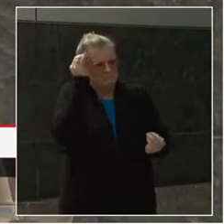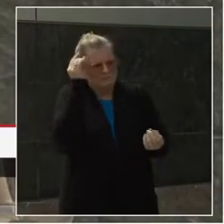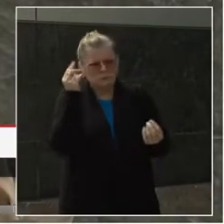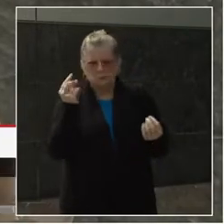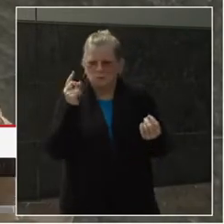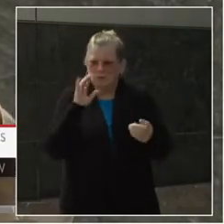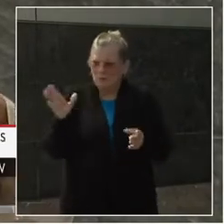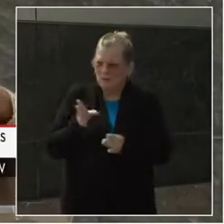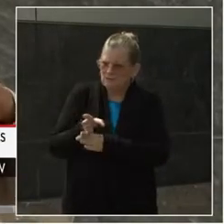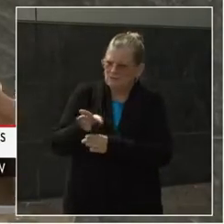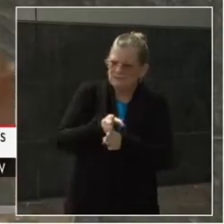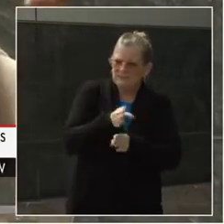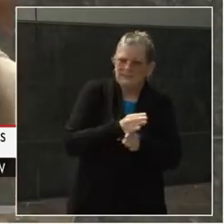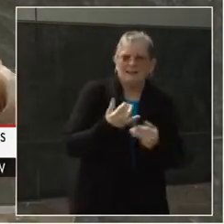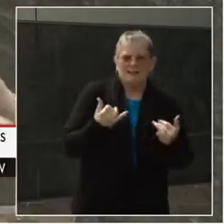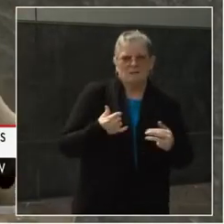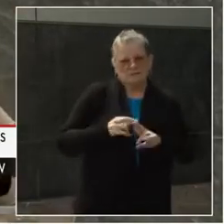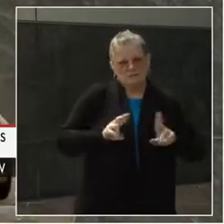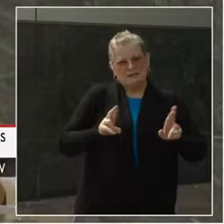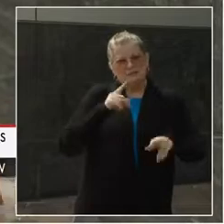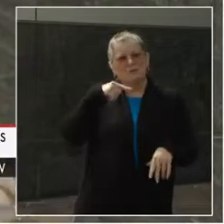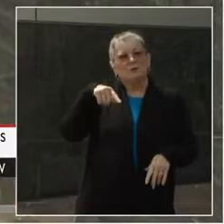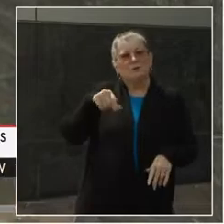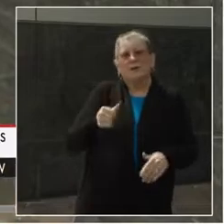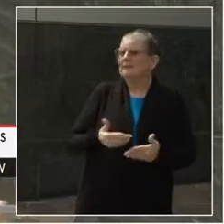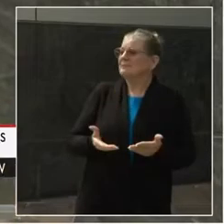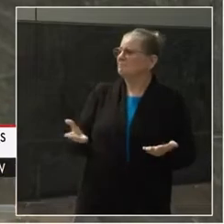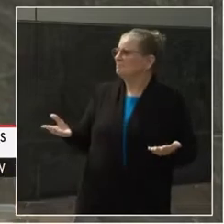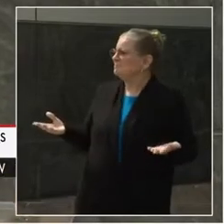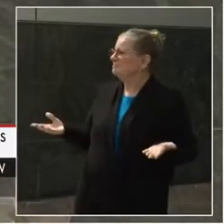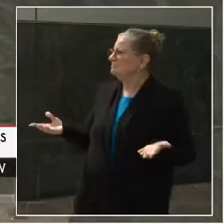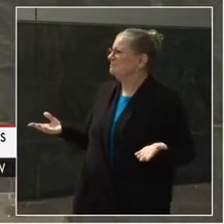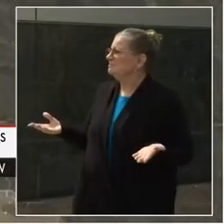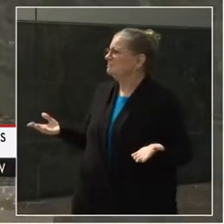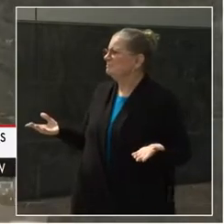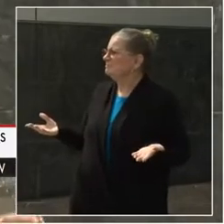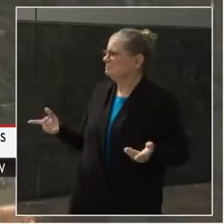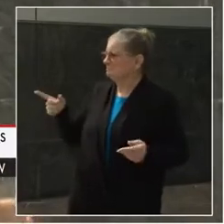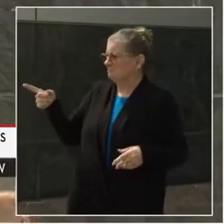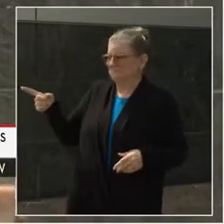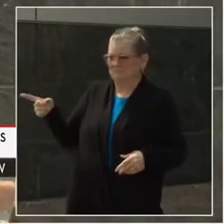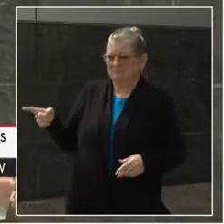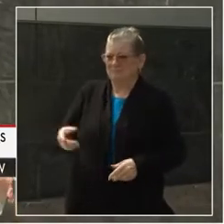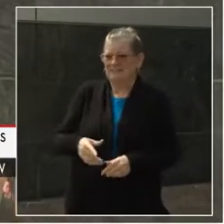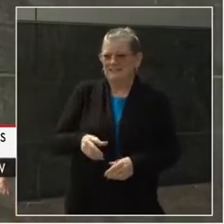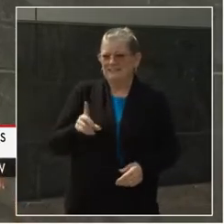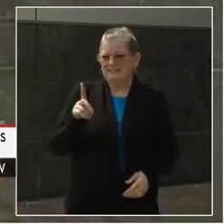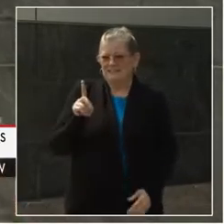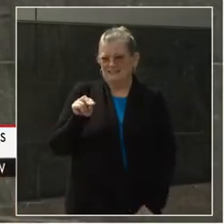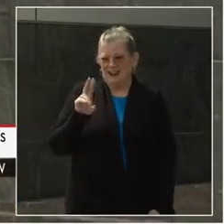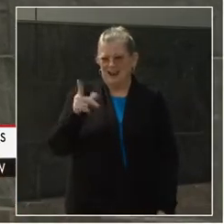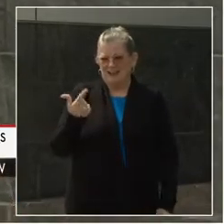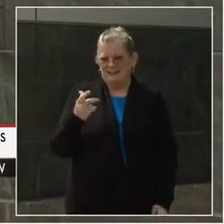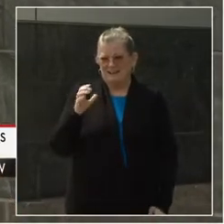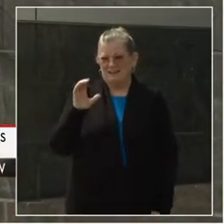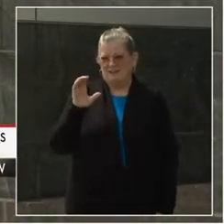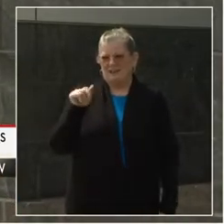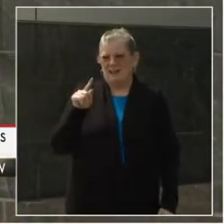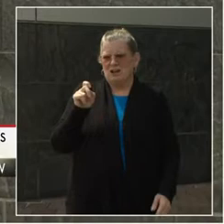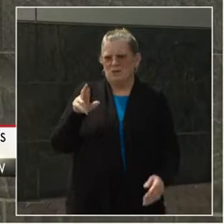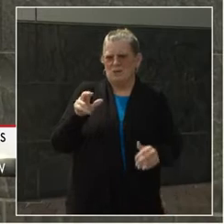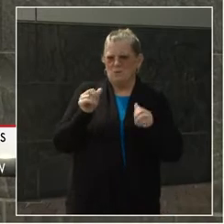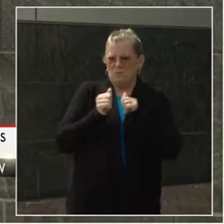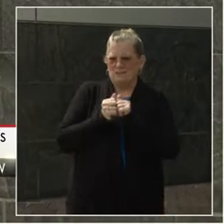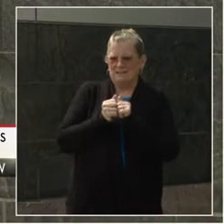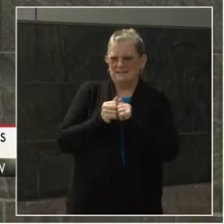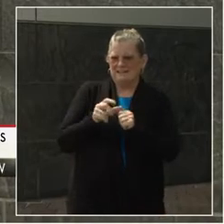take a few questions. Yes. Hello, my name is Doug Blair with the Daily Signal, and the question I have is that we